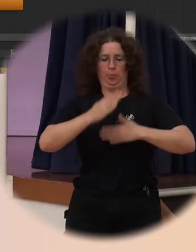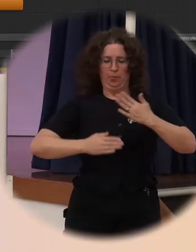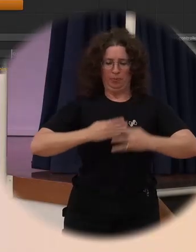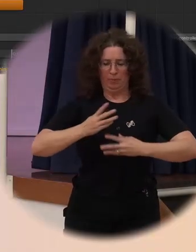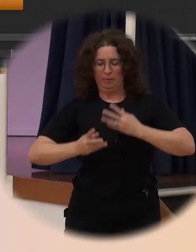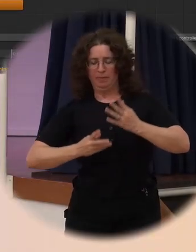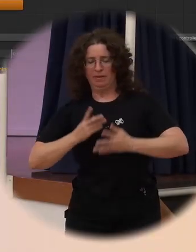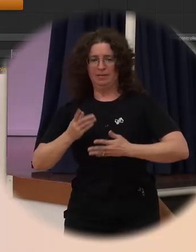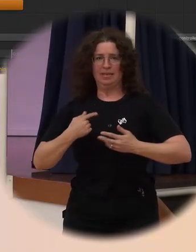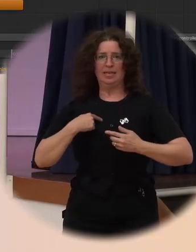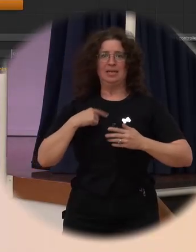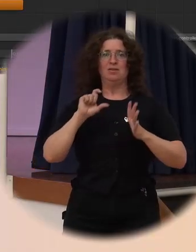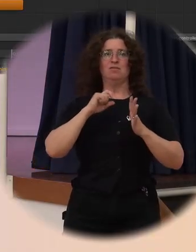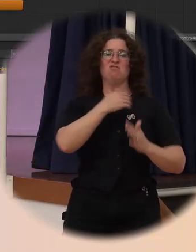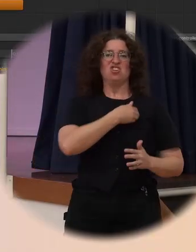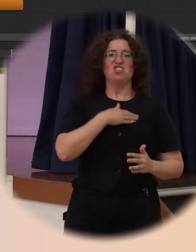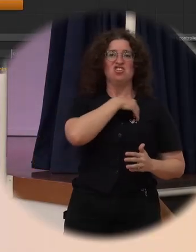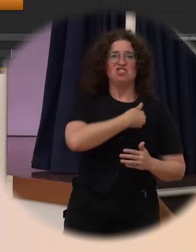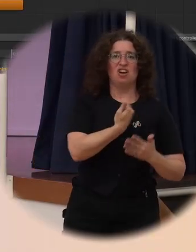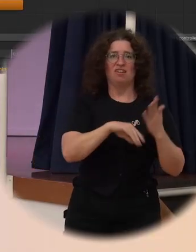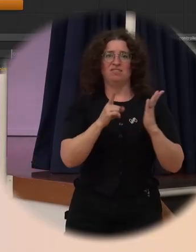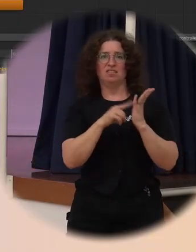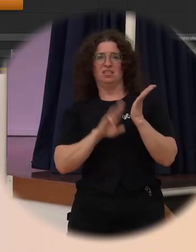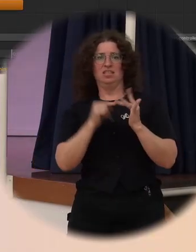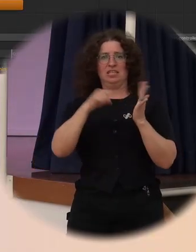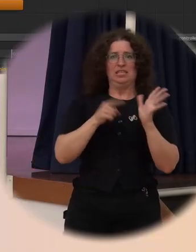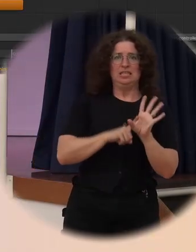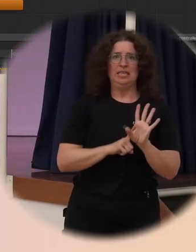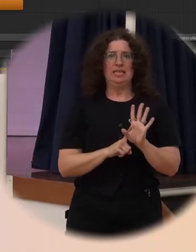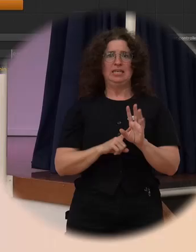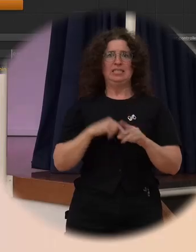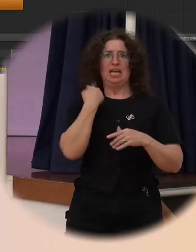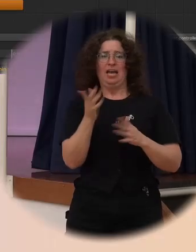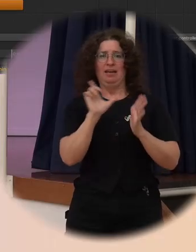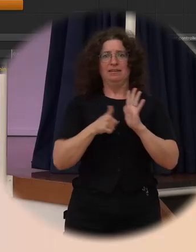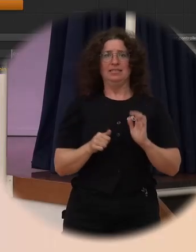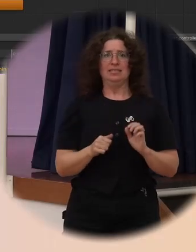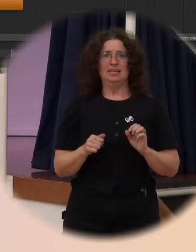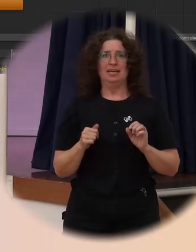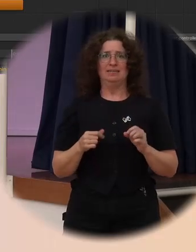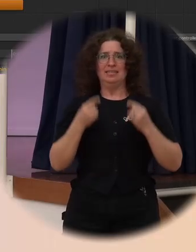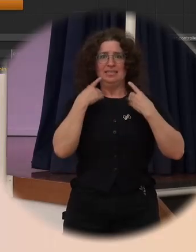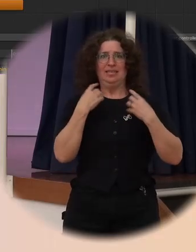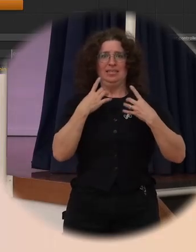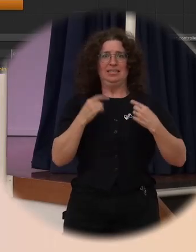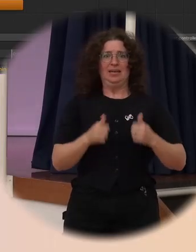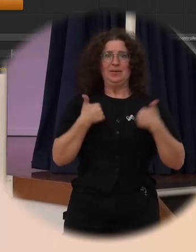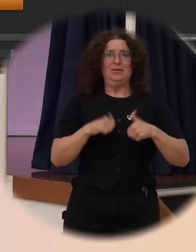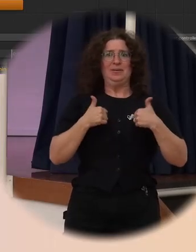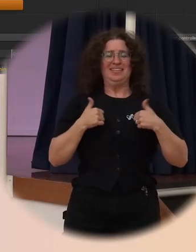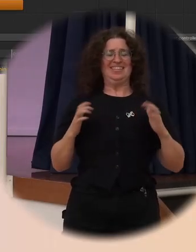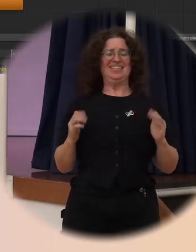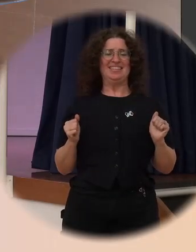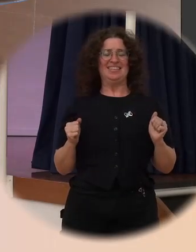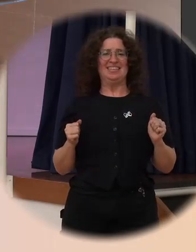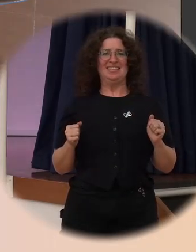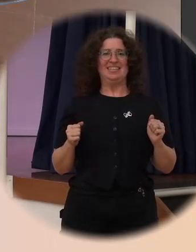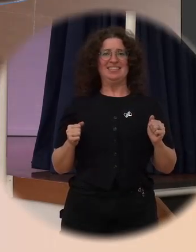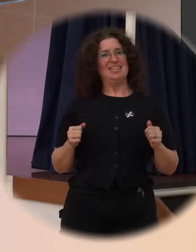grafted into the Unity's animated system. So anytime the gesture is triggered, you can see the character